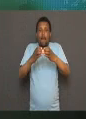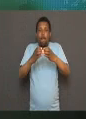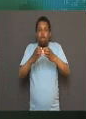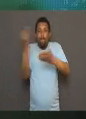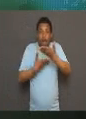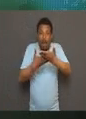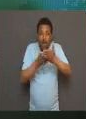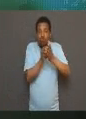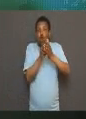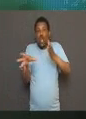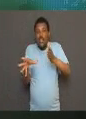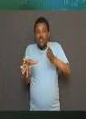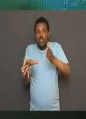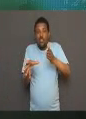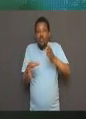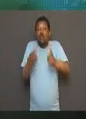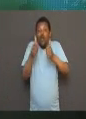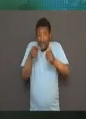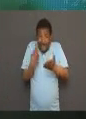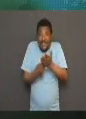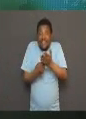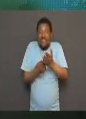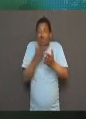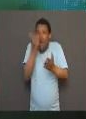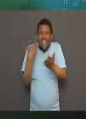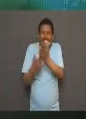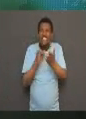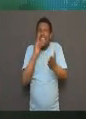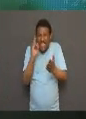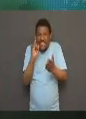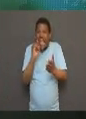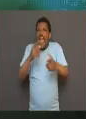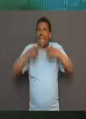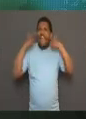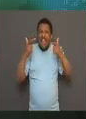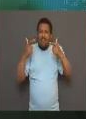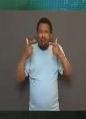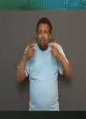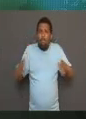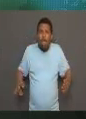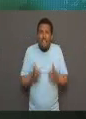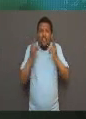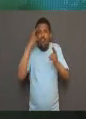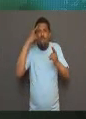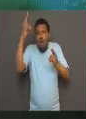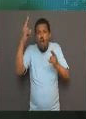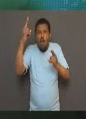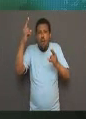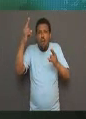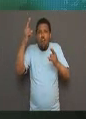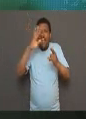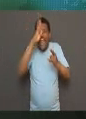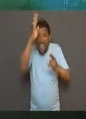While this is a great method for creating maps, it is not without flaws.